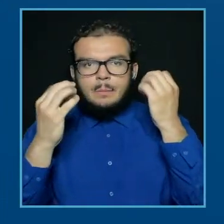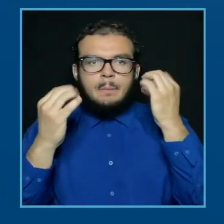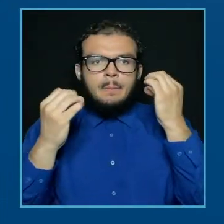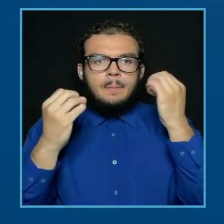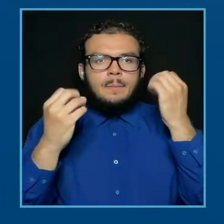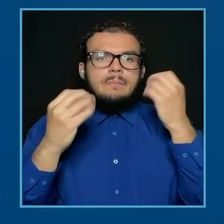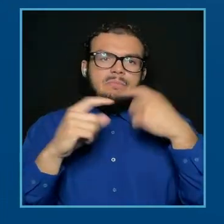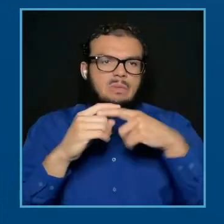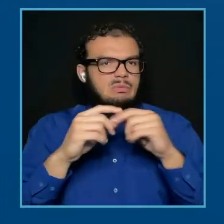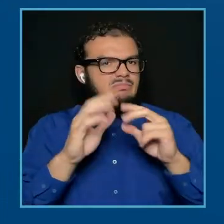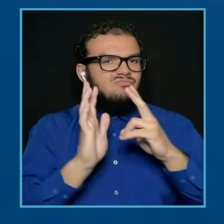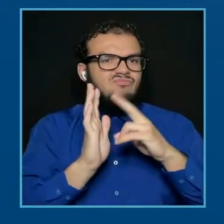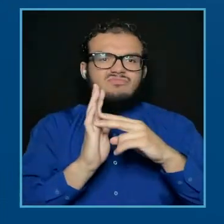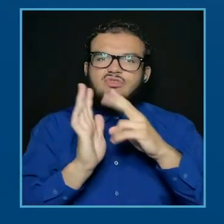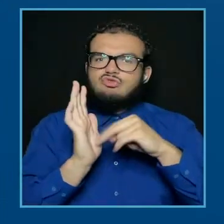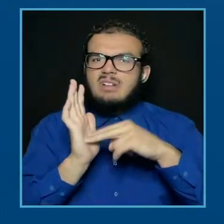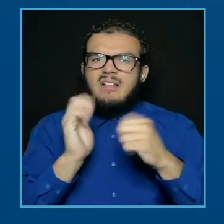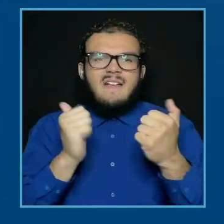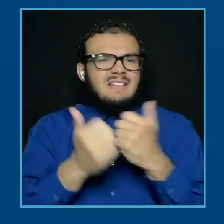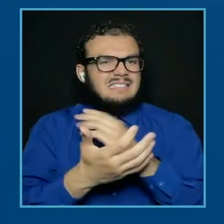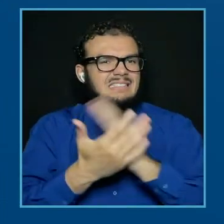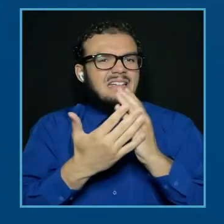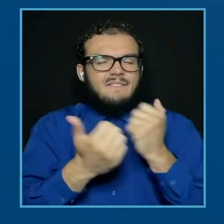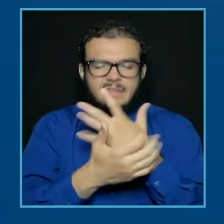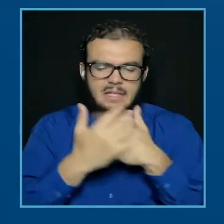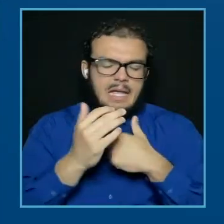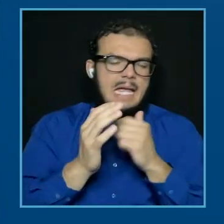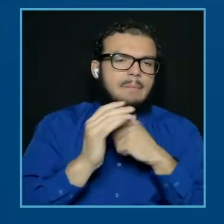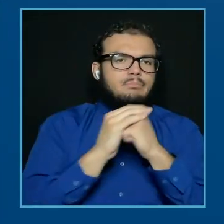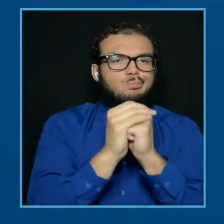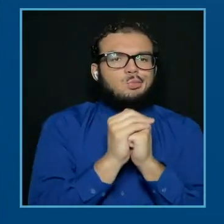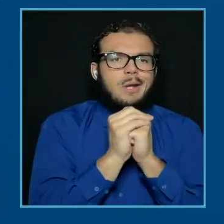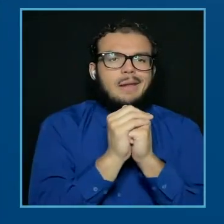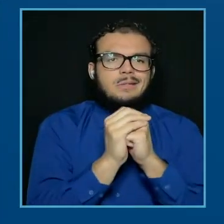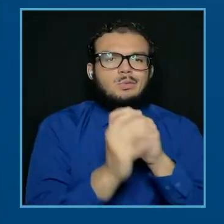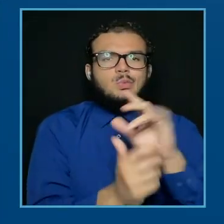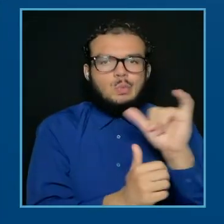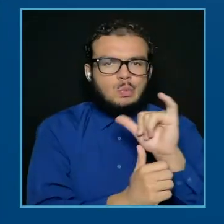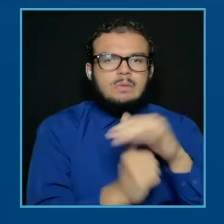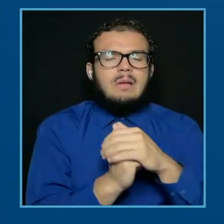reread everything again this weekend and prayed on it. I just feel that